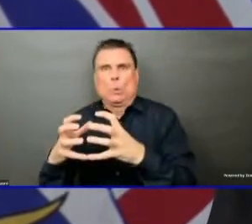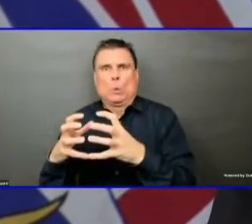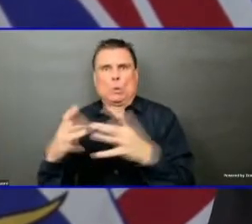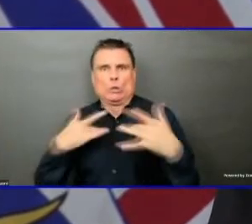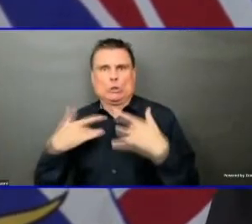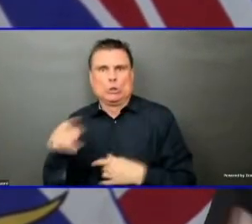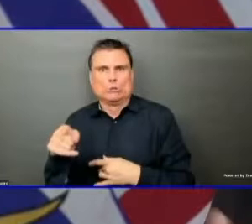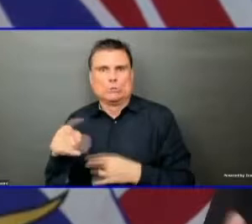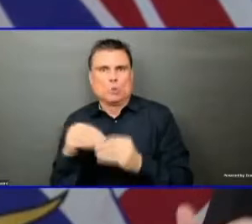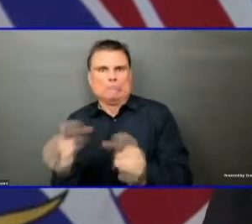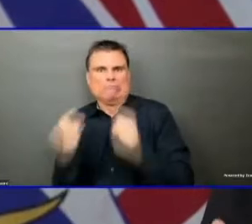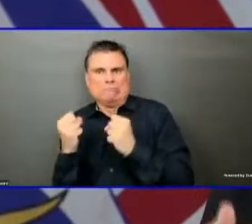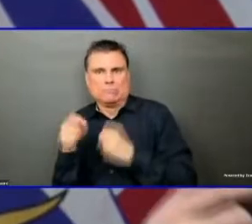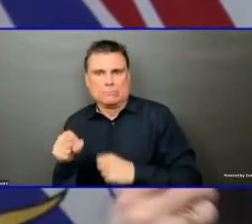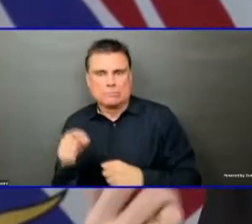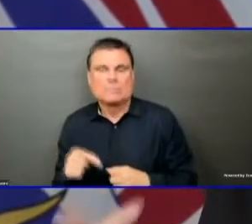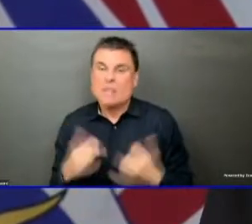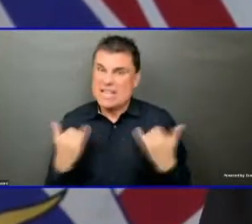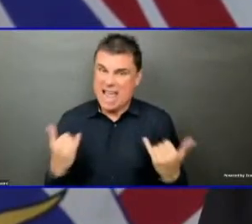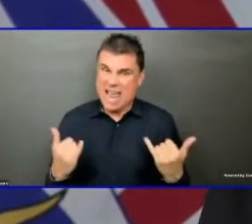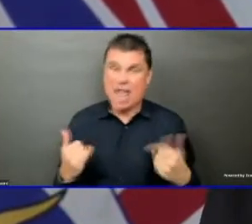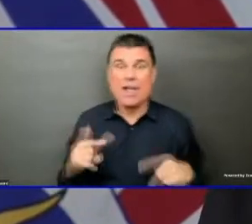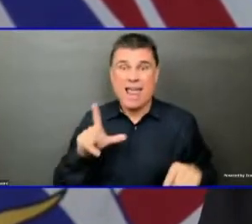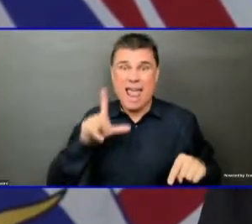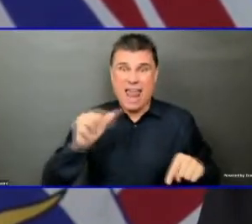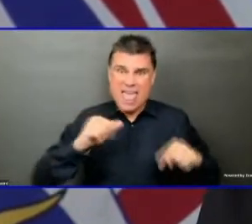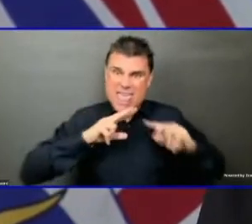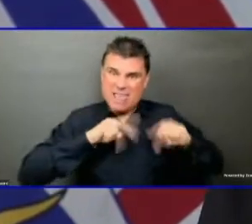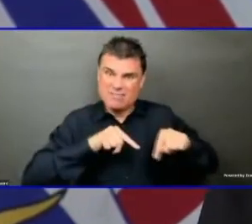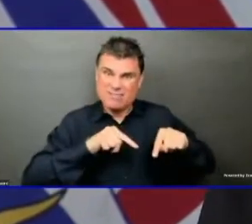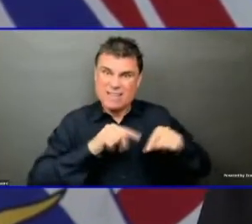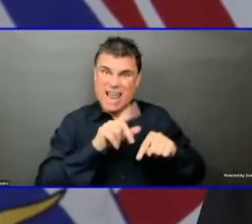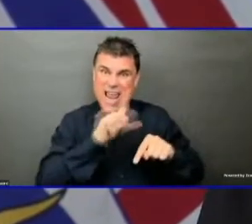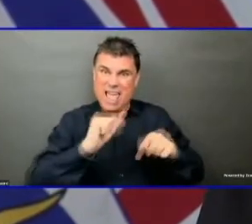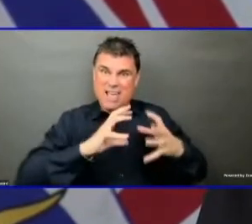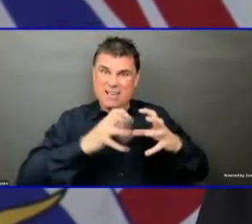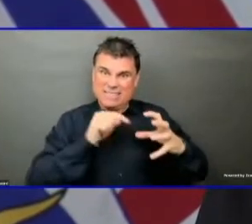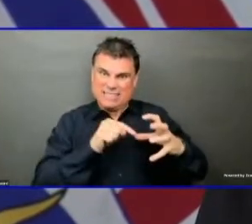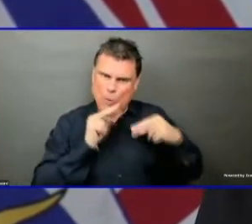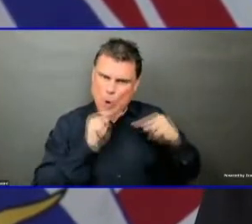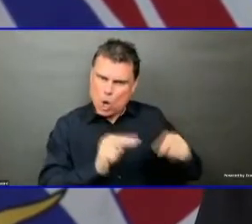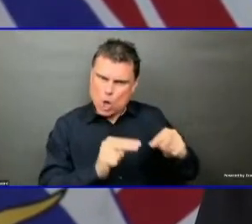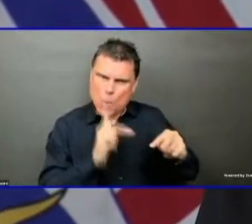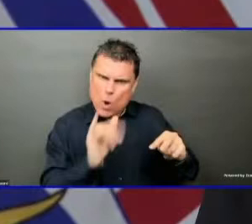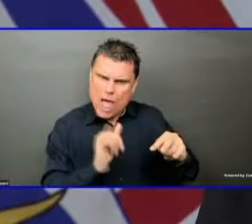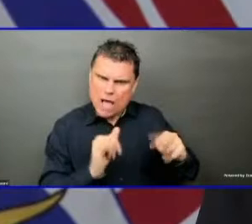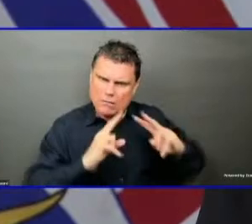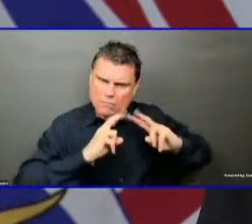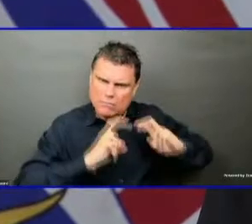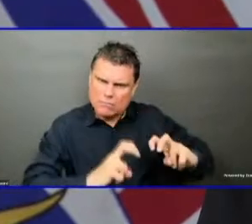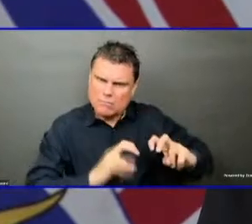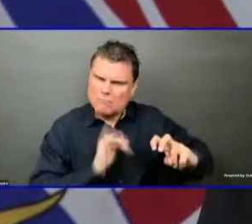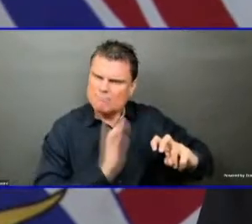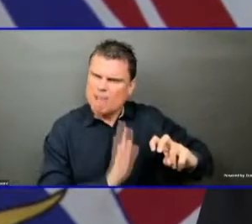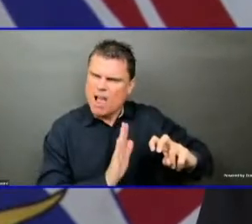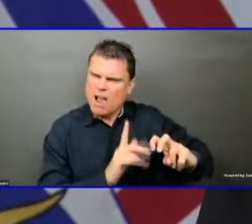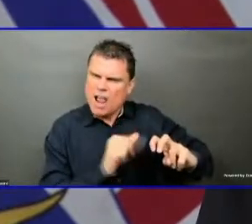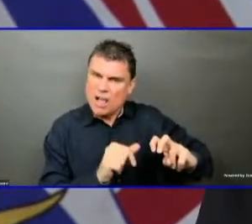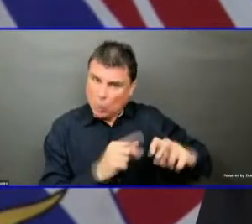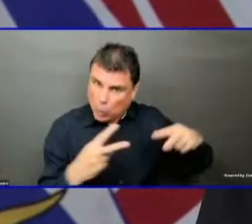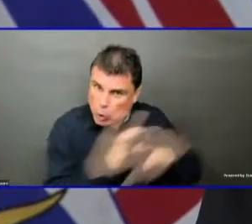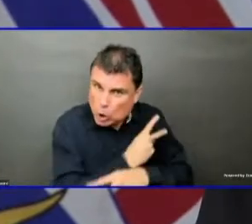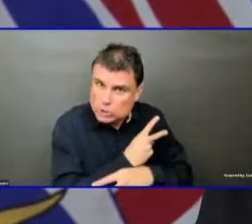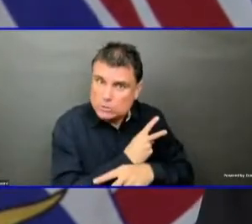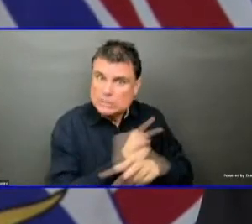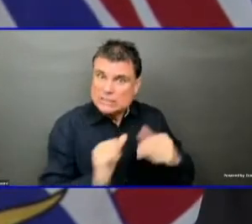this this competitive advantage to that virus or not. Do you have a follow-up, Juan? Yes, please.